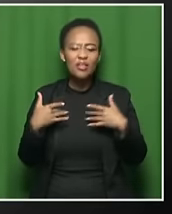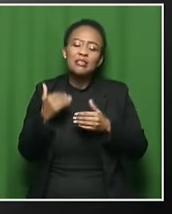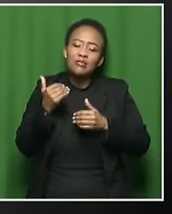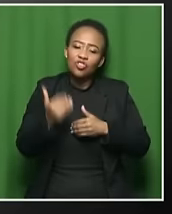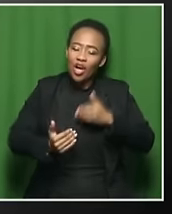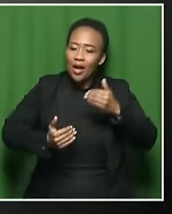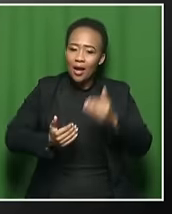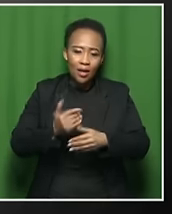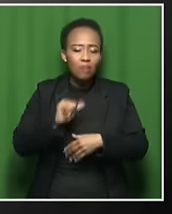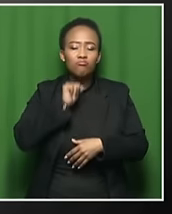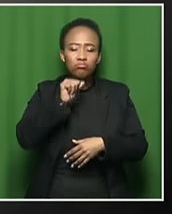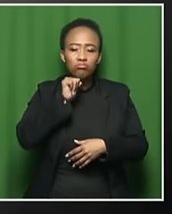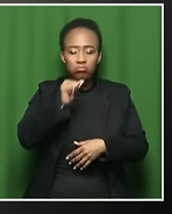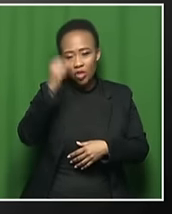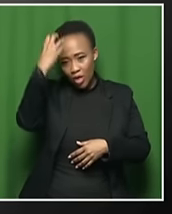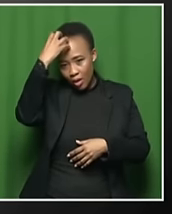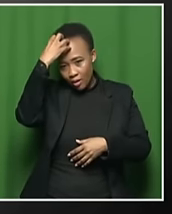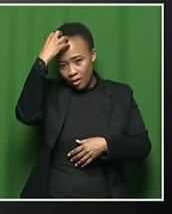Hindu, whether